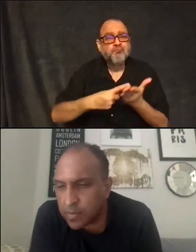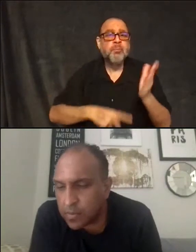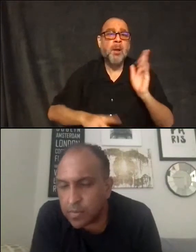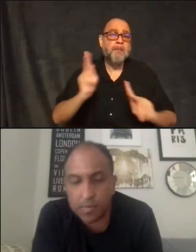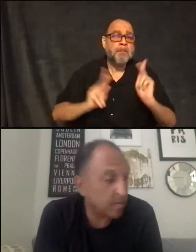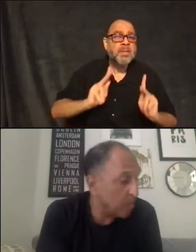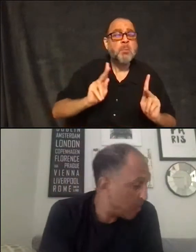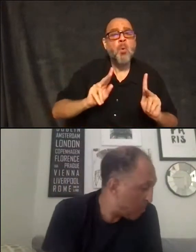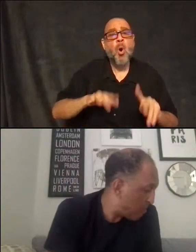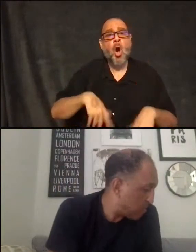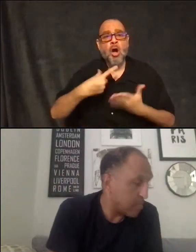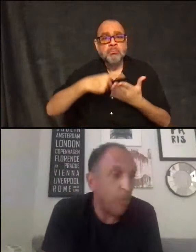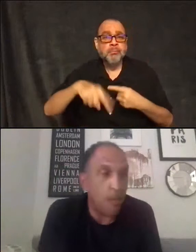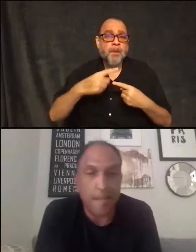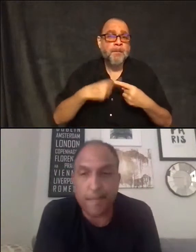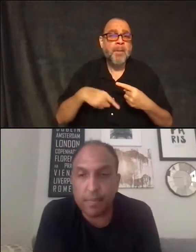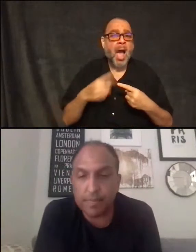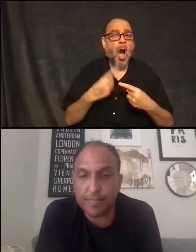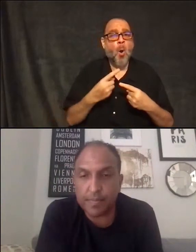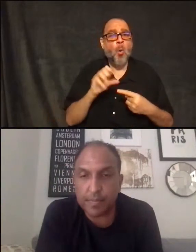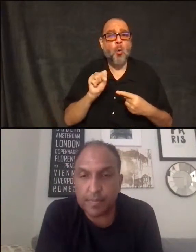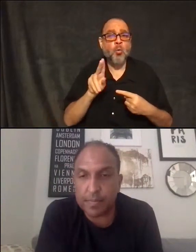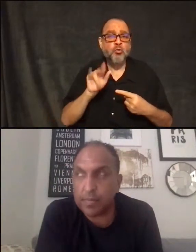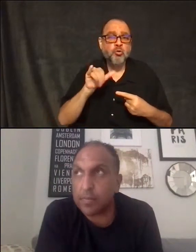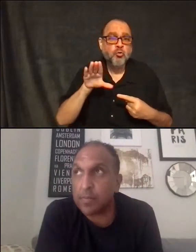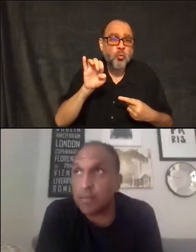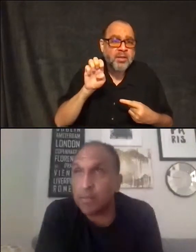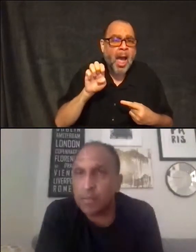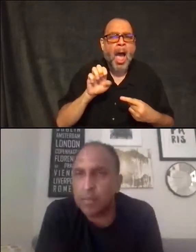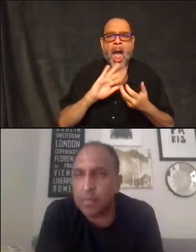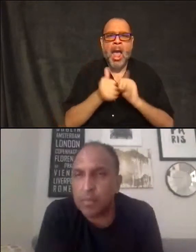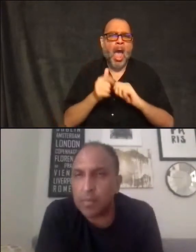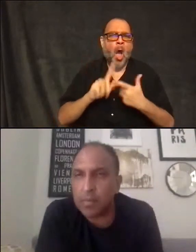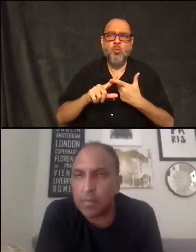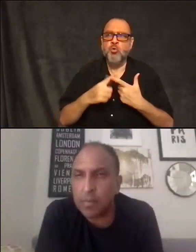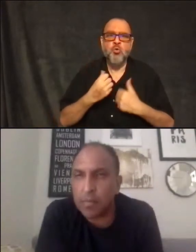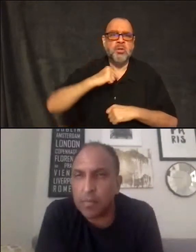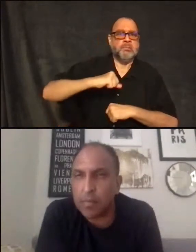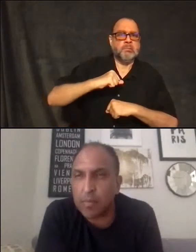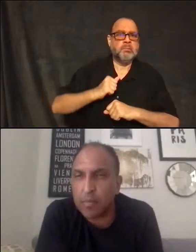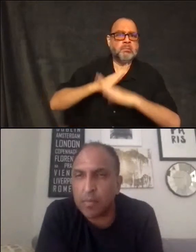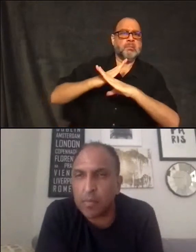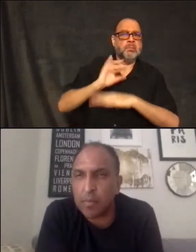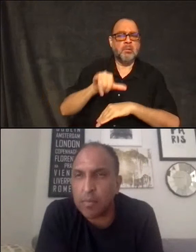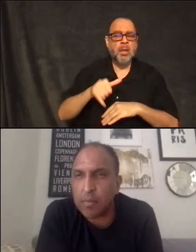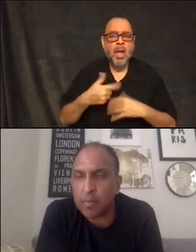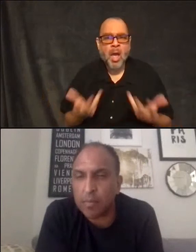discussing like suicide and how to prevent it and all those types of things. That's a little bit more of an intimate environment for social